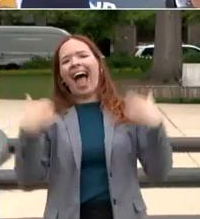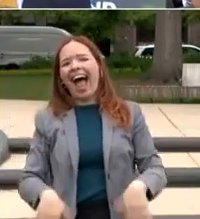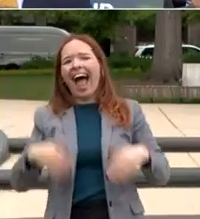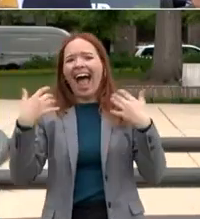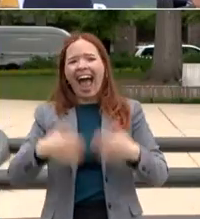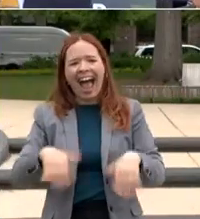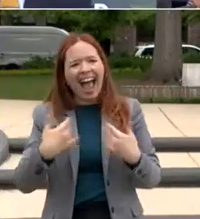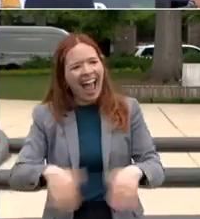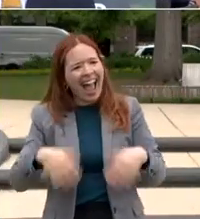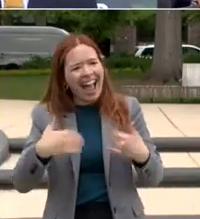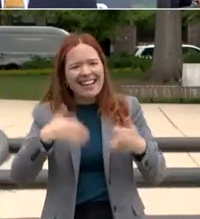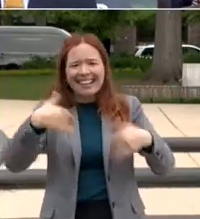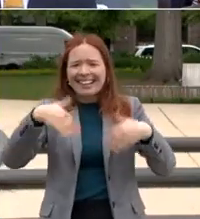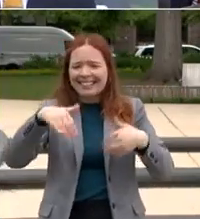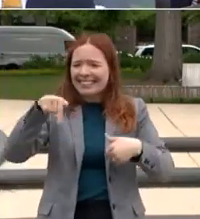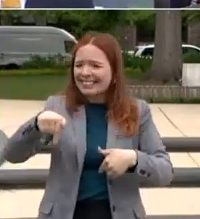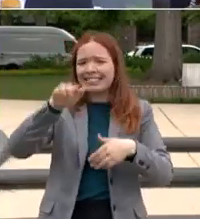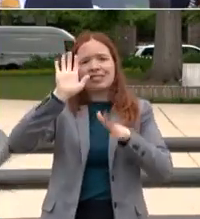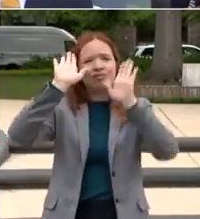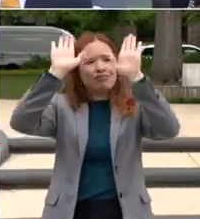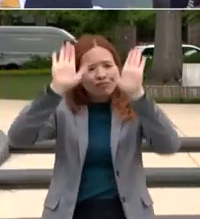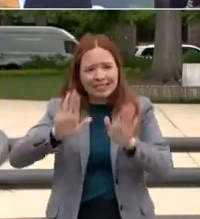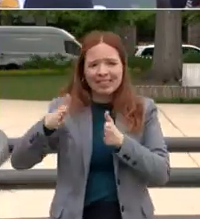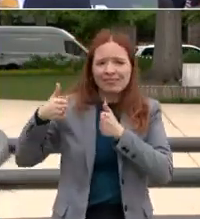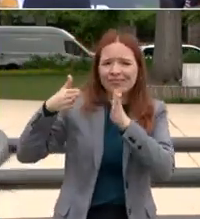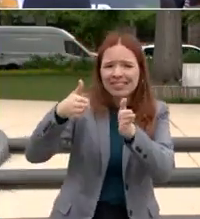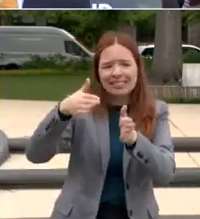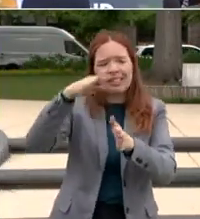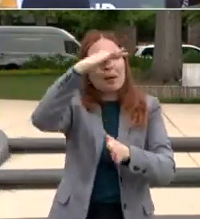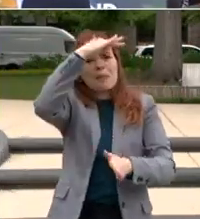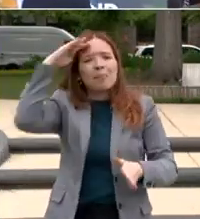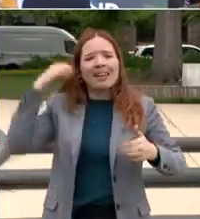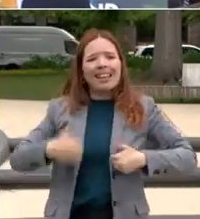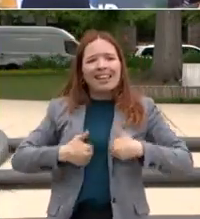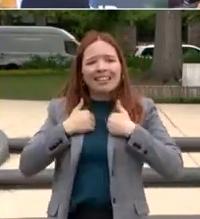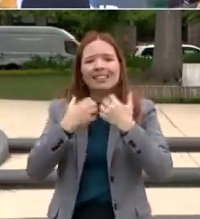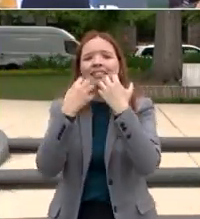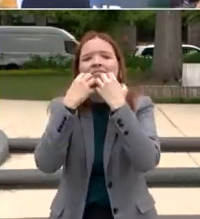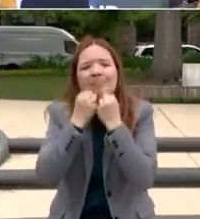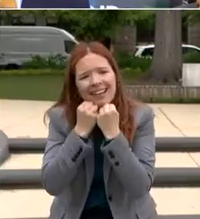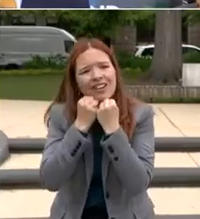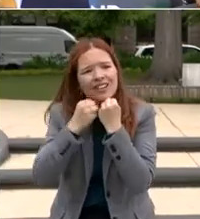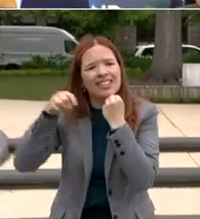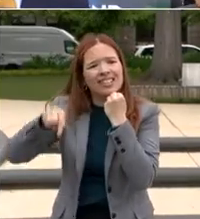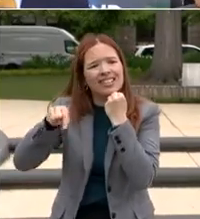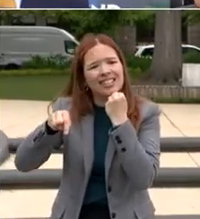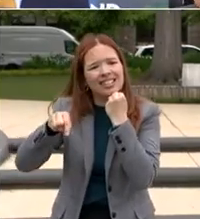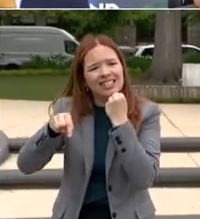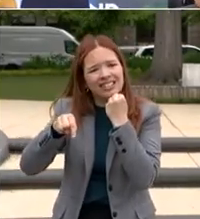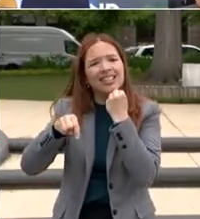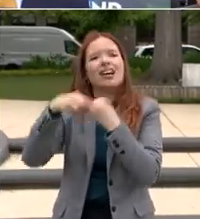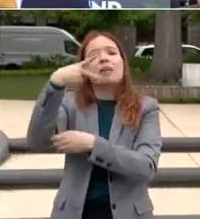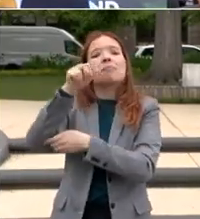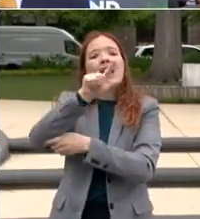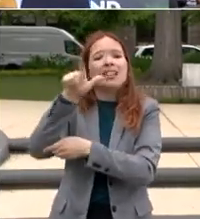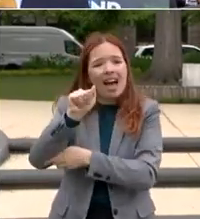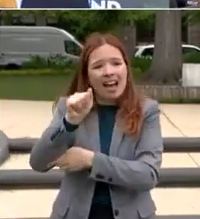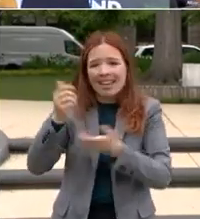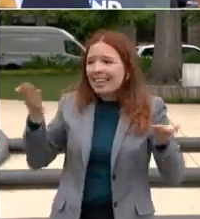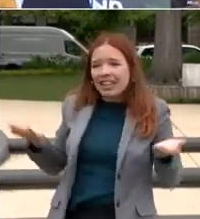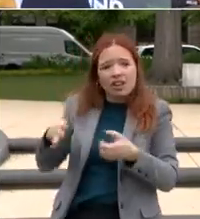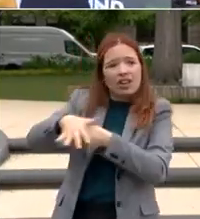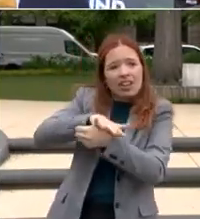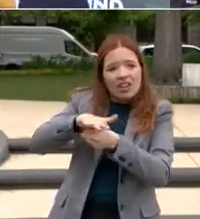street, Black Lives Matter Plaza, and another, K Street. So let's give April a big round